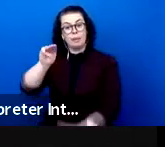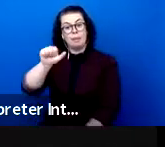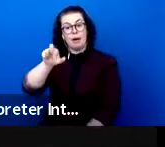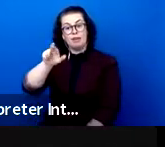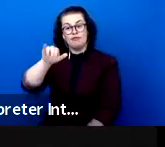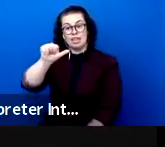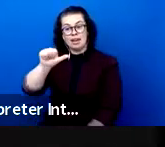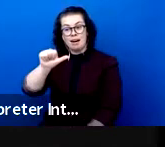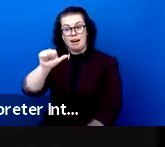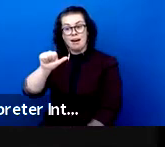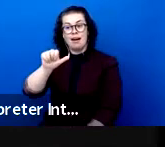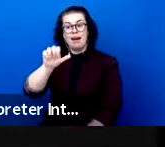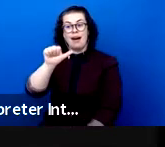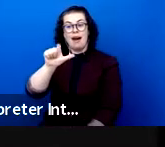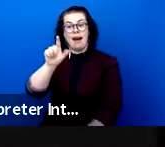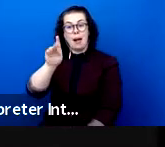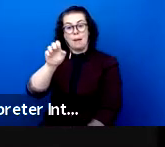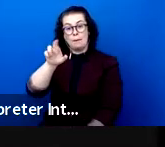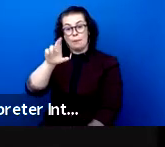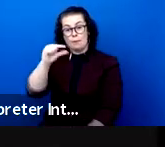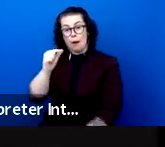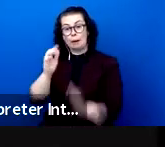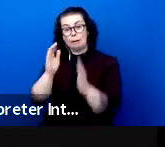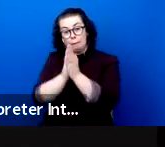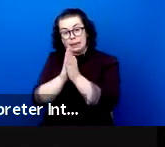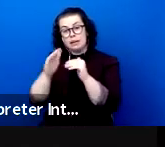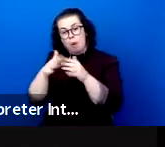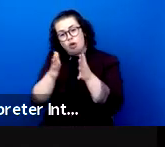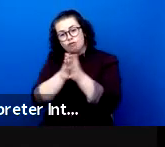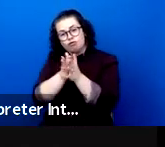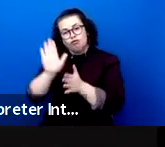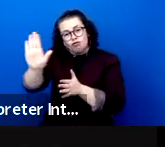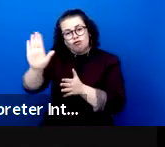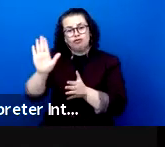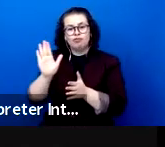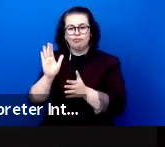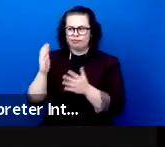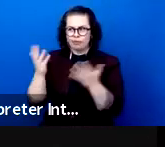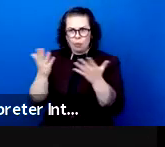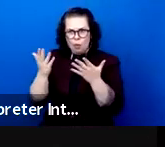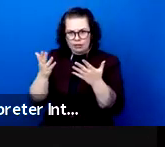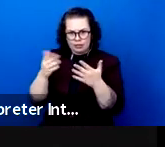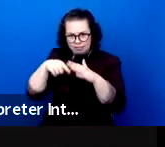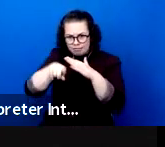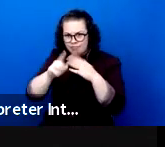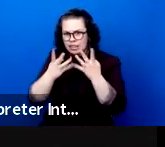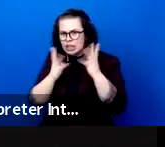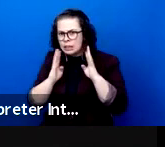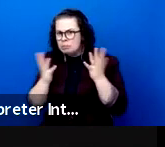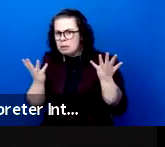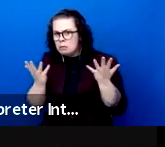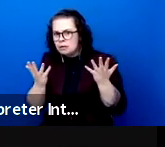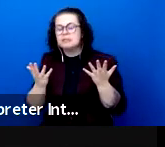about it. And I'm very, very pleased to host Maria, please.